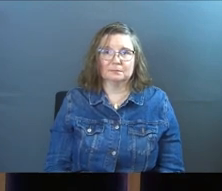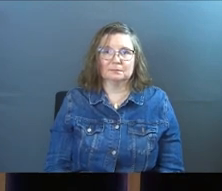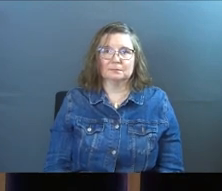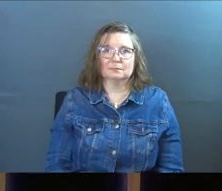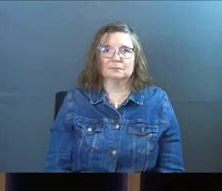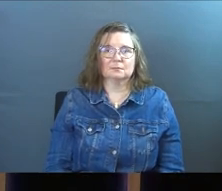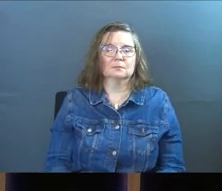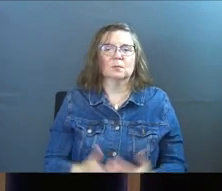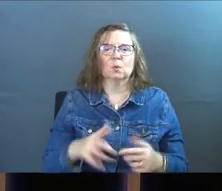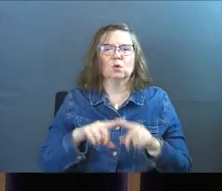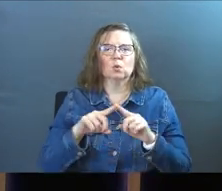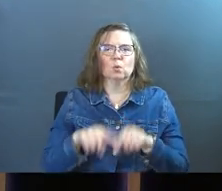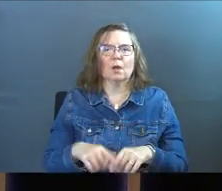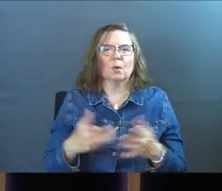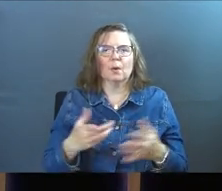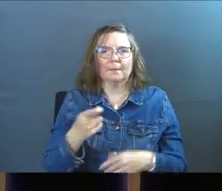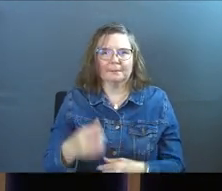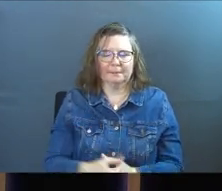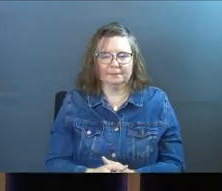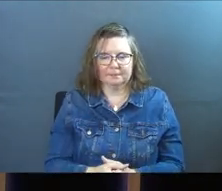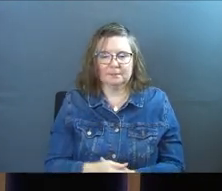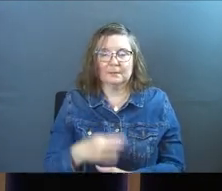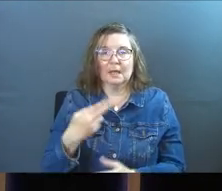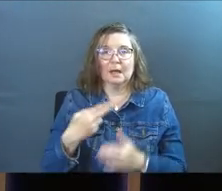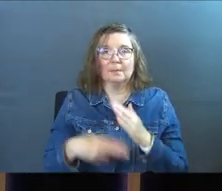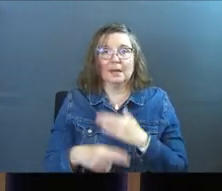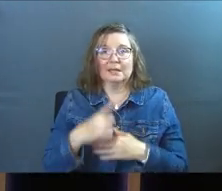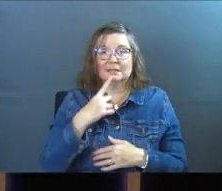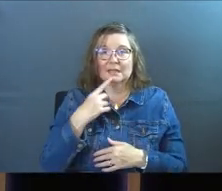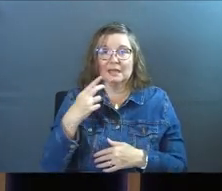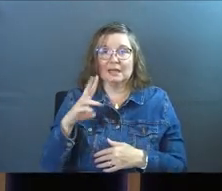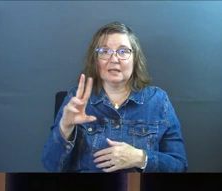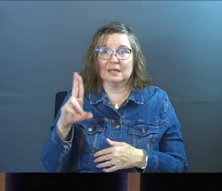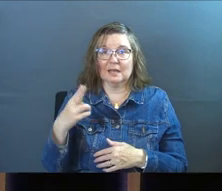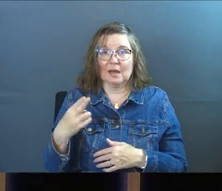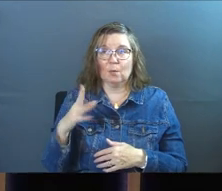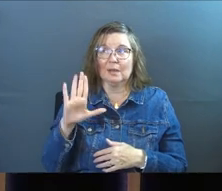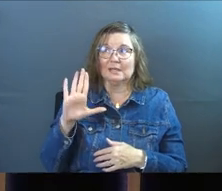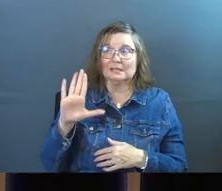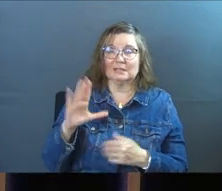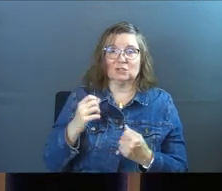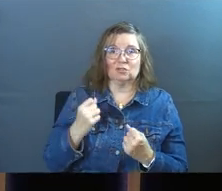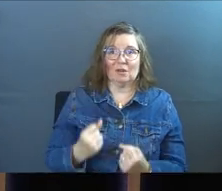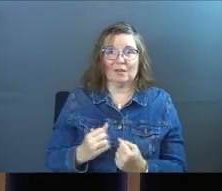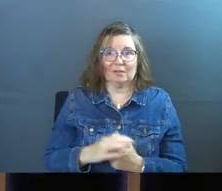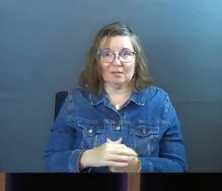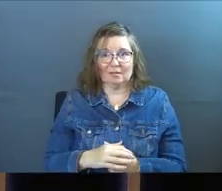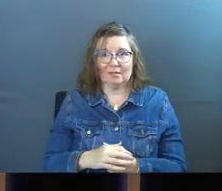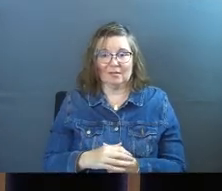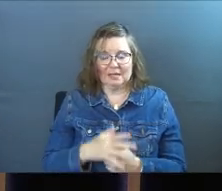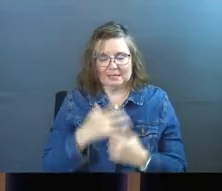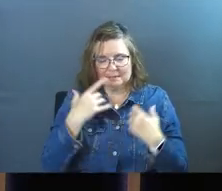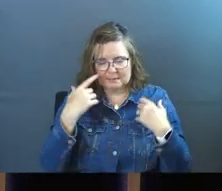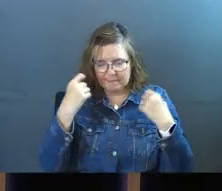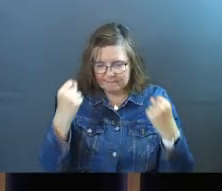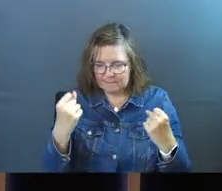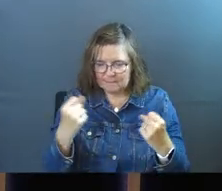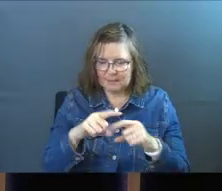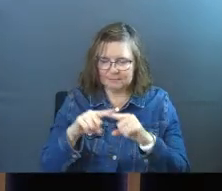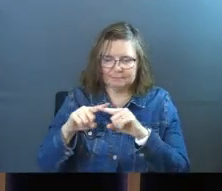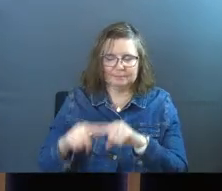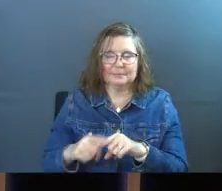What's your go-to? What do you rely on? Habakkuk says that Yahweh is his strength, his confidence,